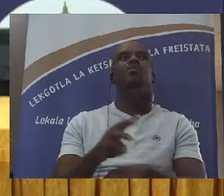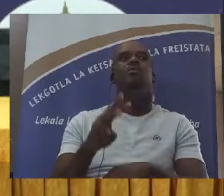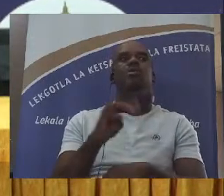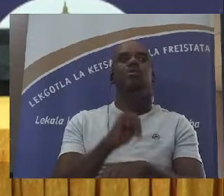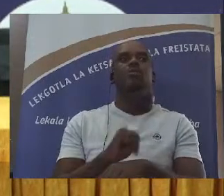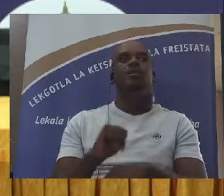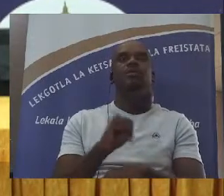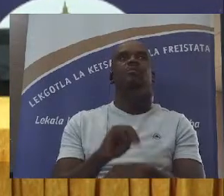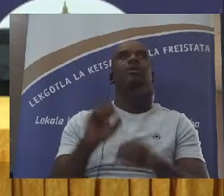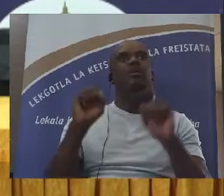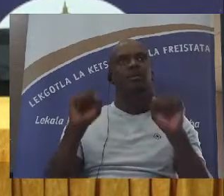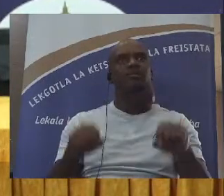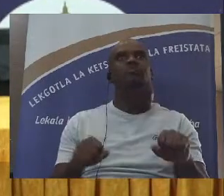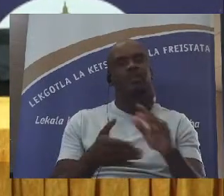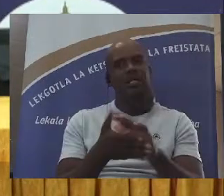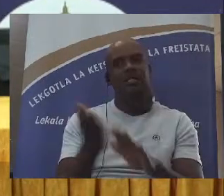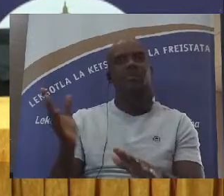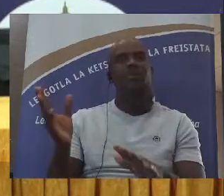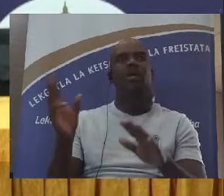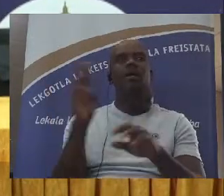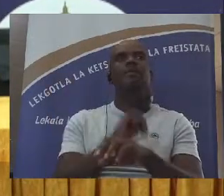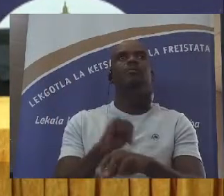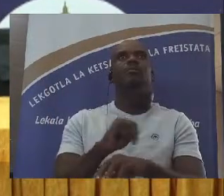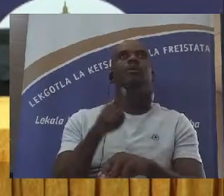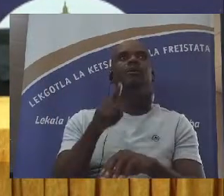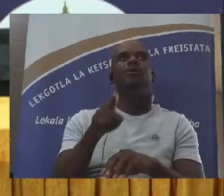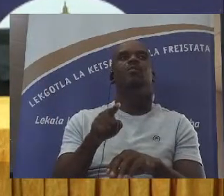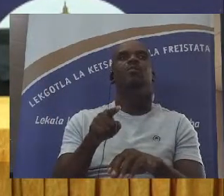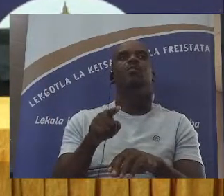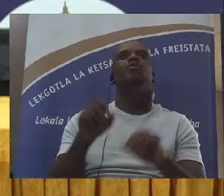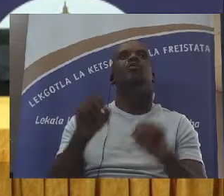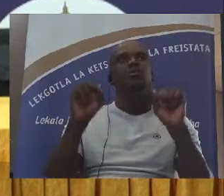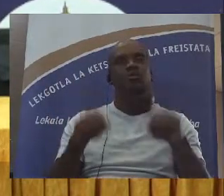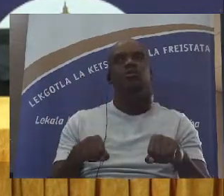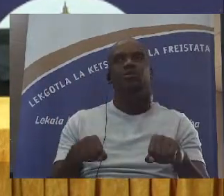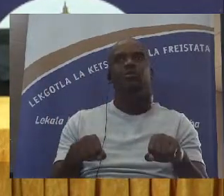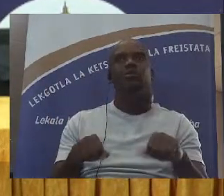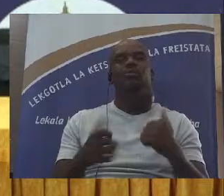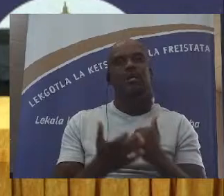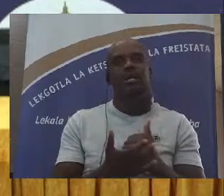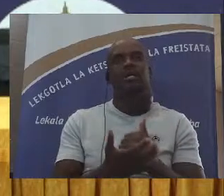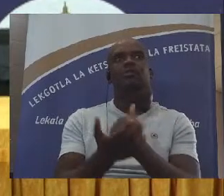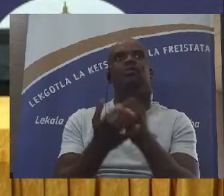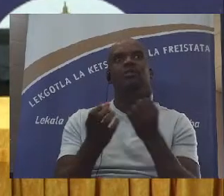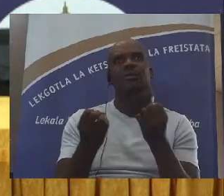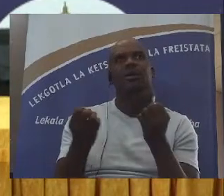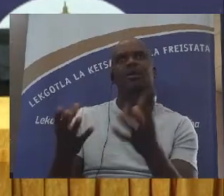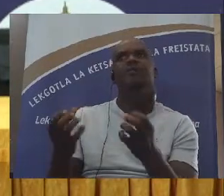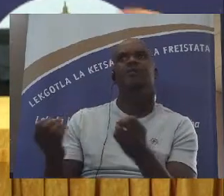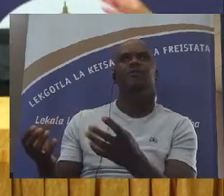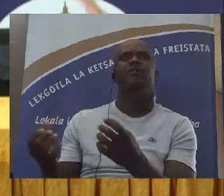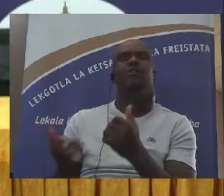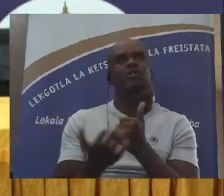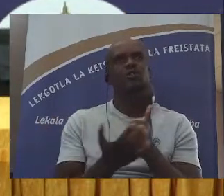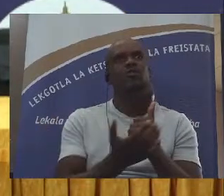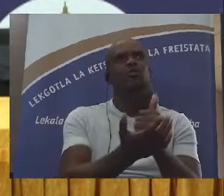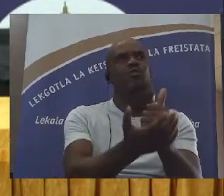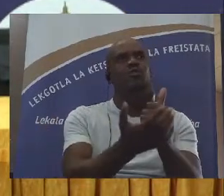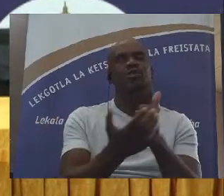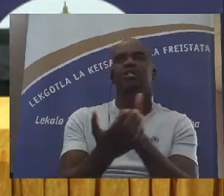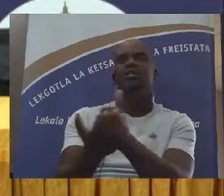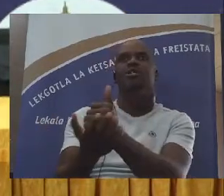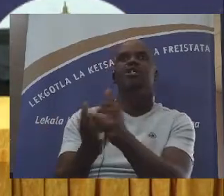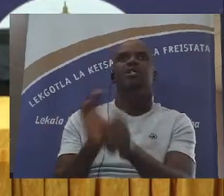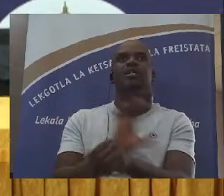areas at the moment, go to them. They should be able to provide you with those access. But we as government have failed SMMEs